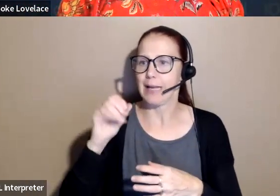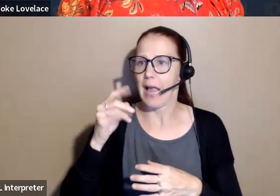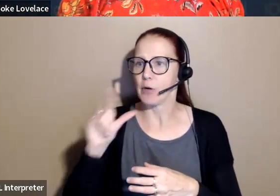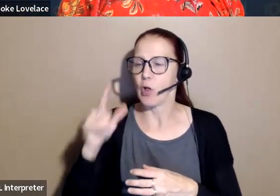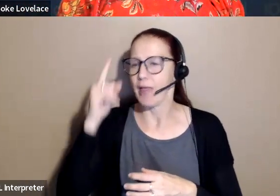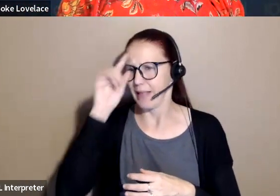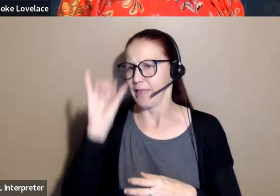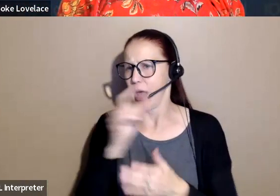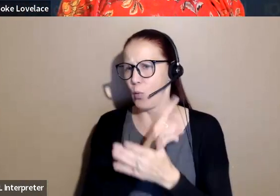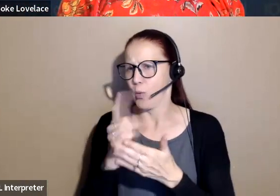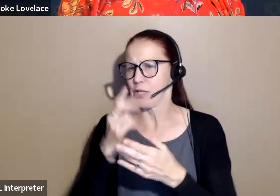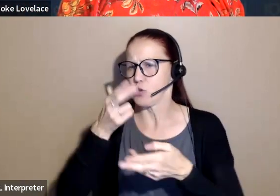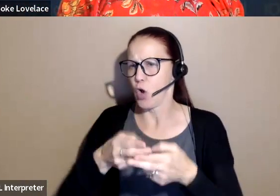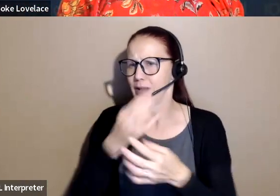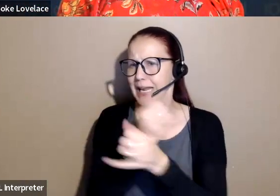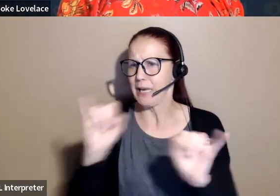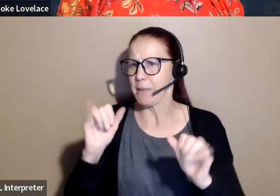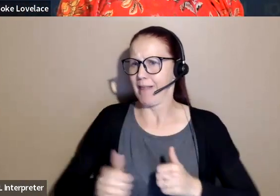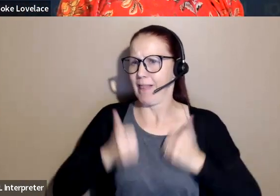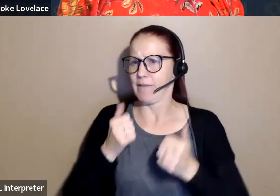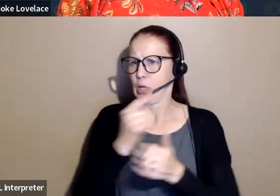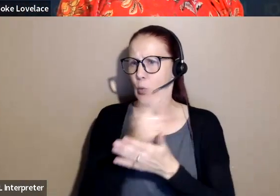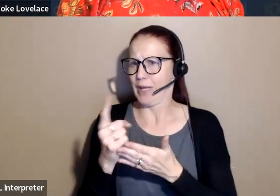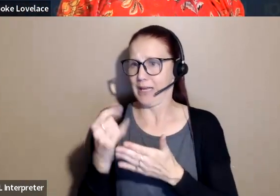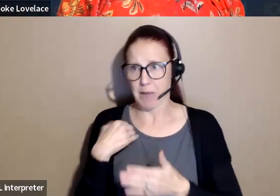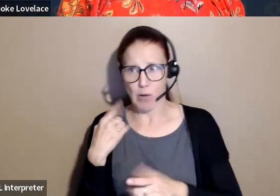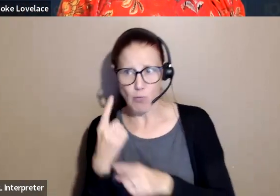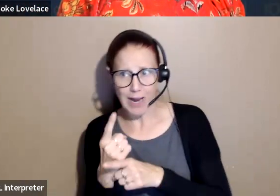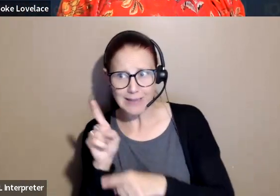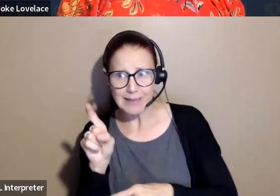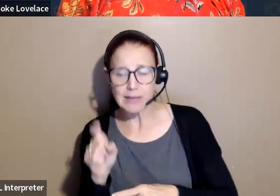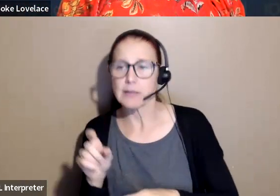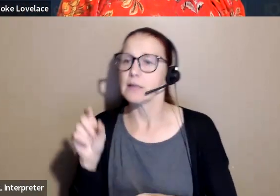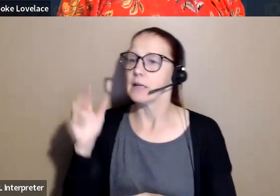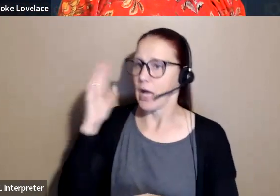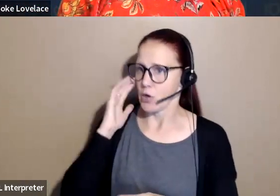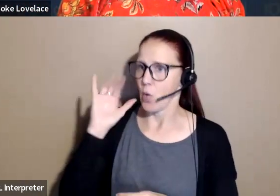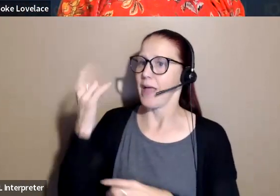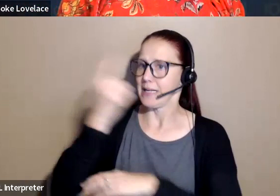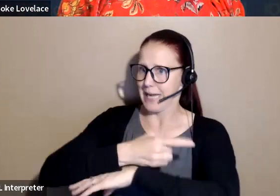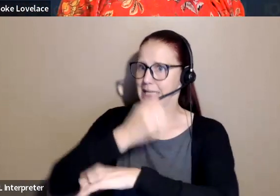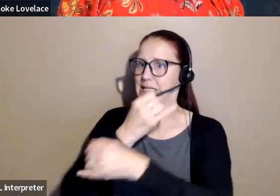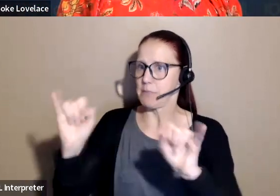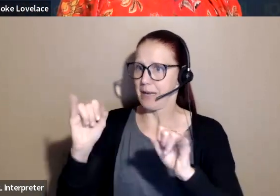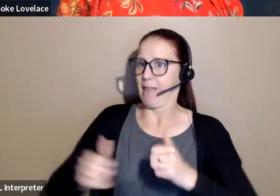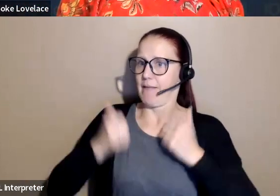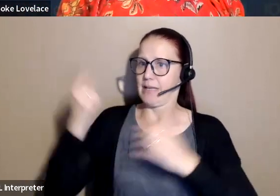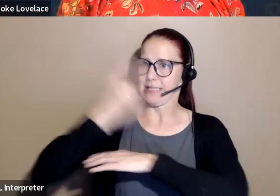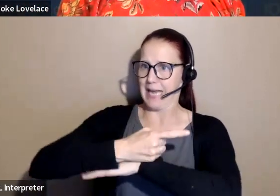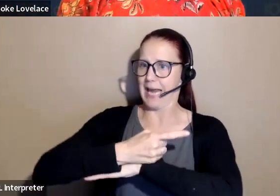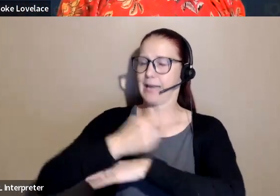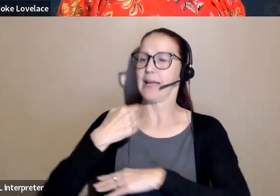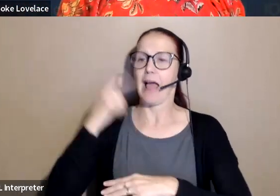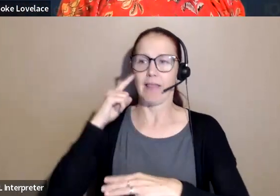Independent Living Week. Do I have that right, Carlin? I know that day is Independent Living Day, and then I think Okay. the